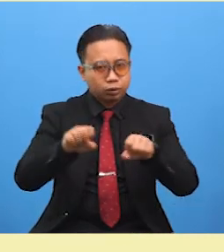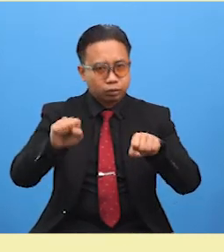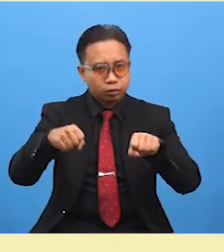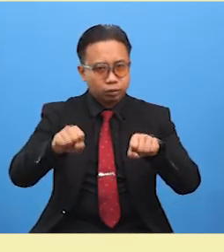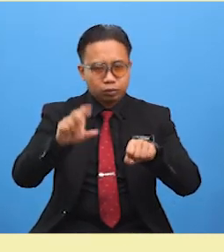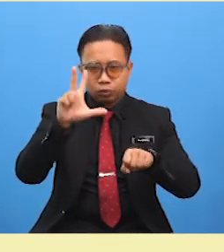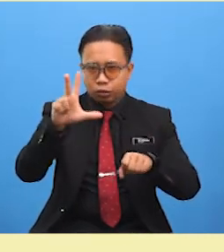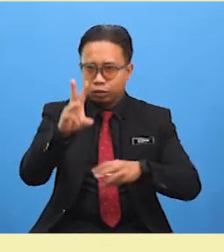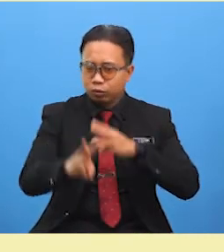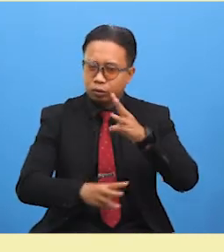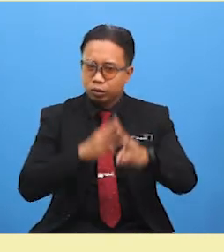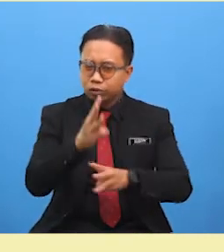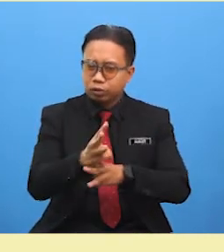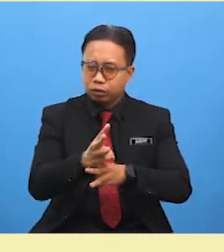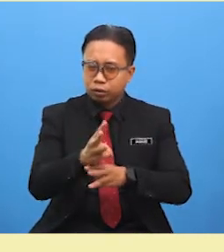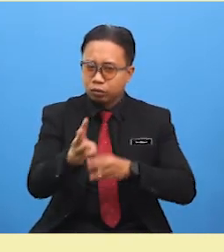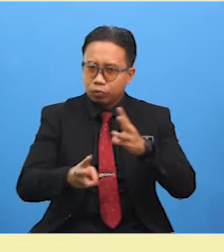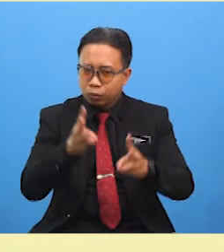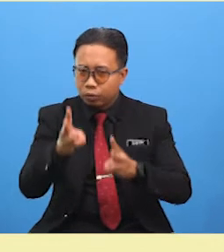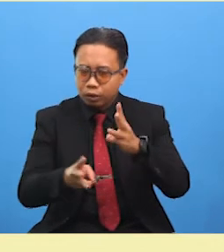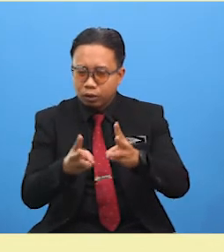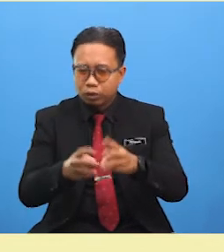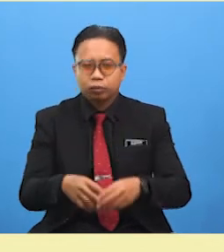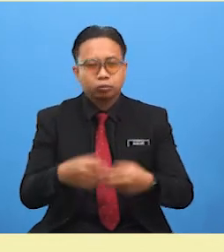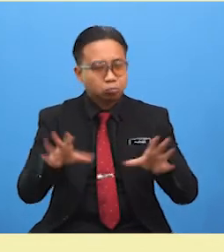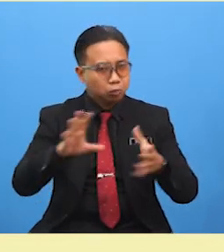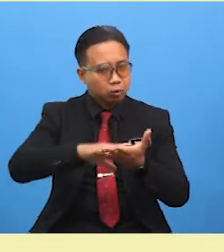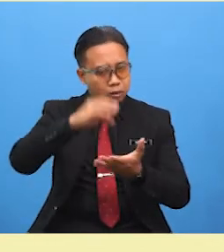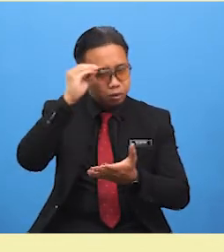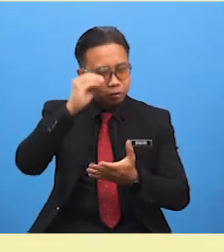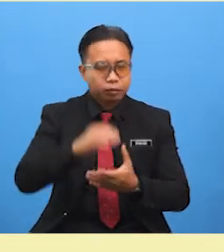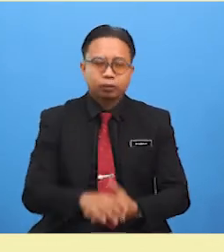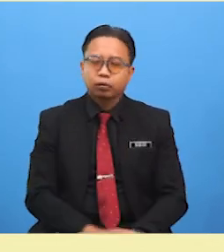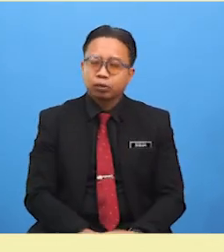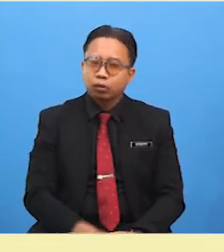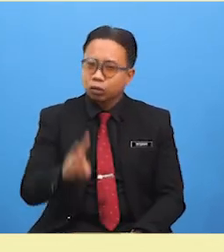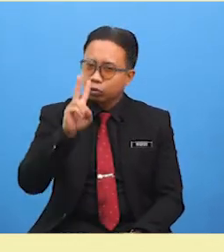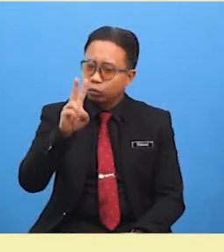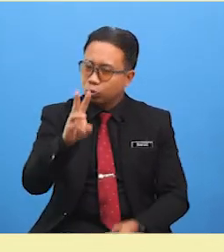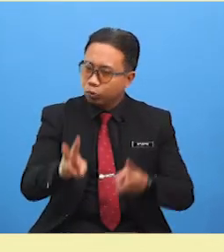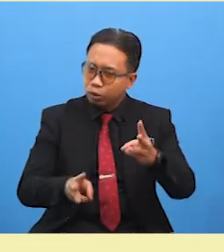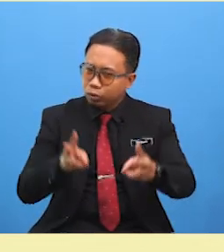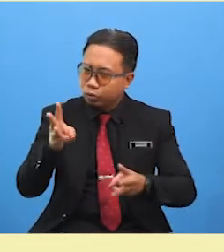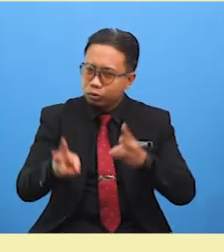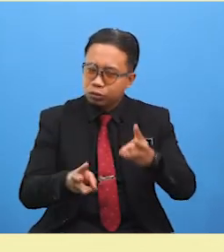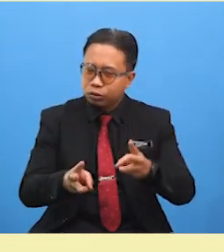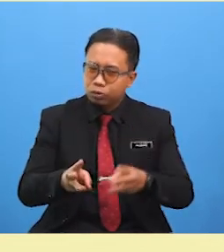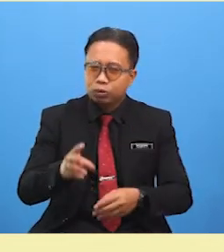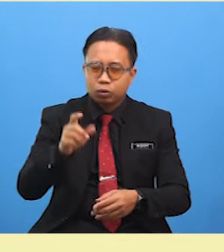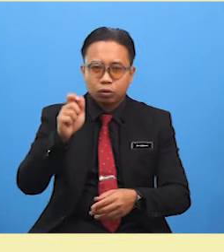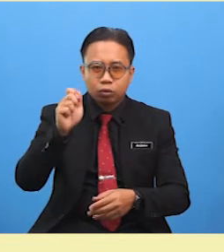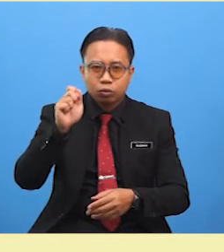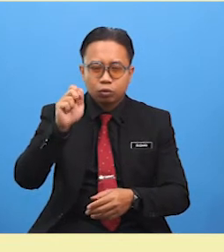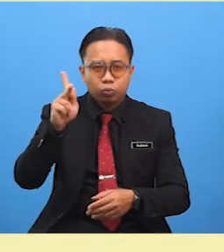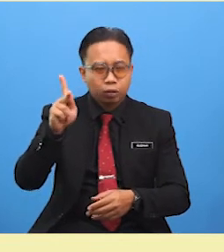motorbike with 3 wheels. So we have learned earlier that motorbike in general has about 2 wheels, but a tuk-tuk has